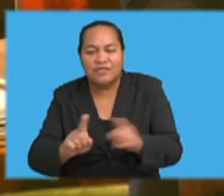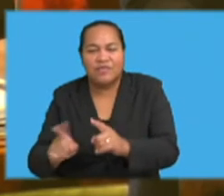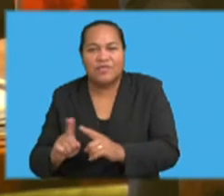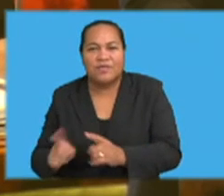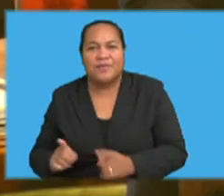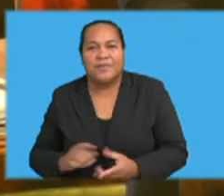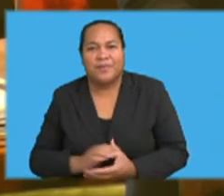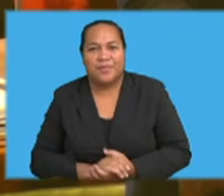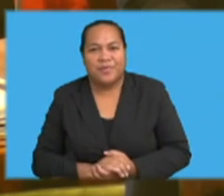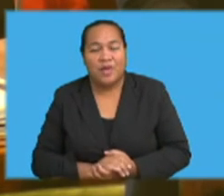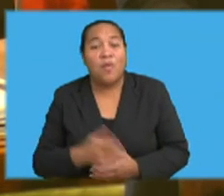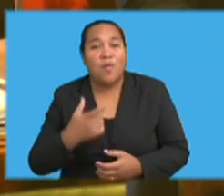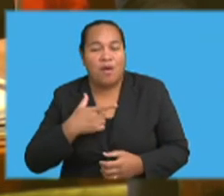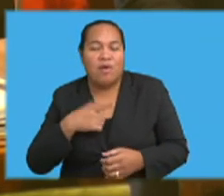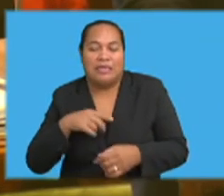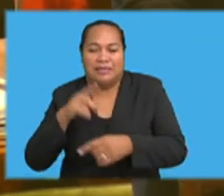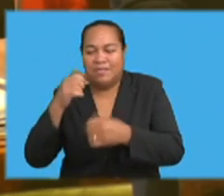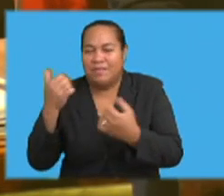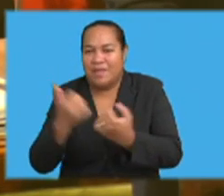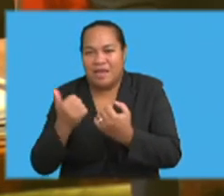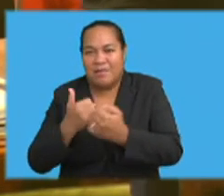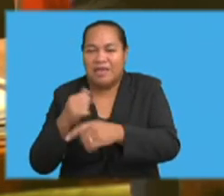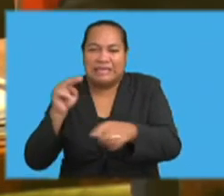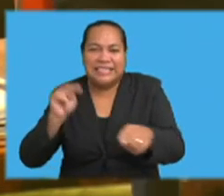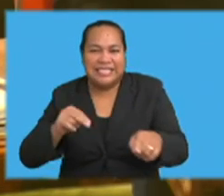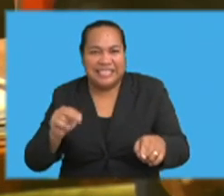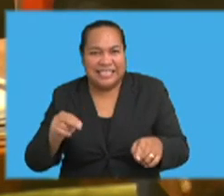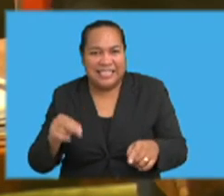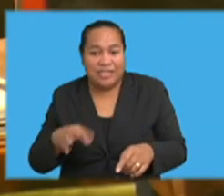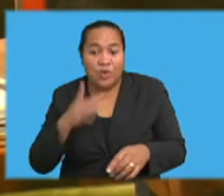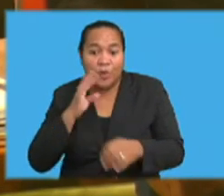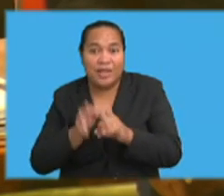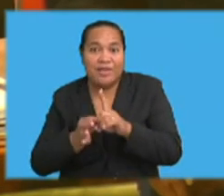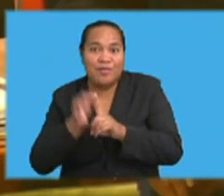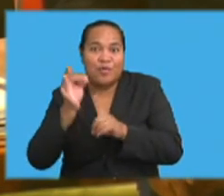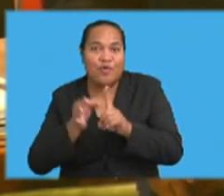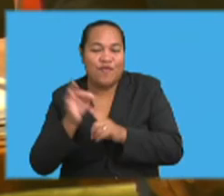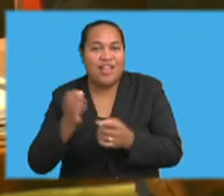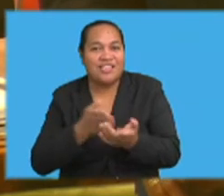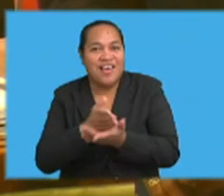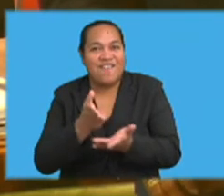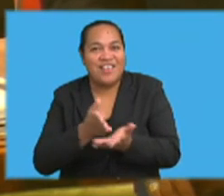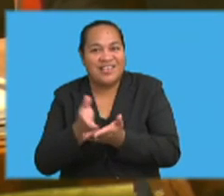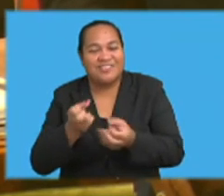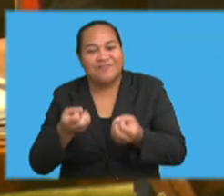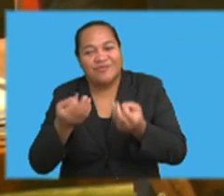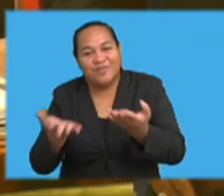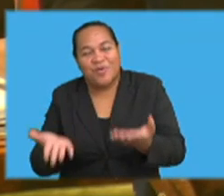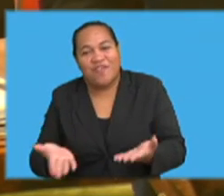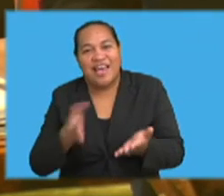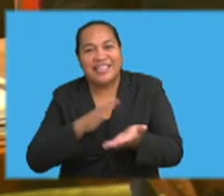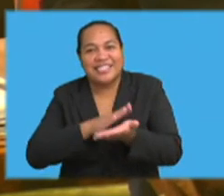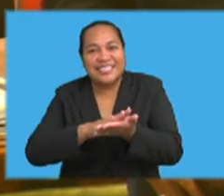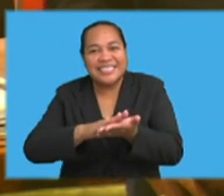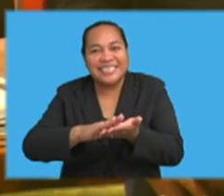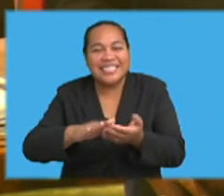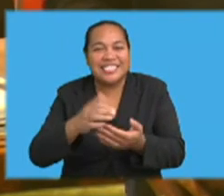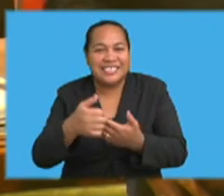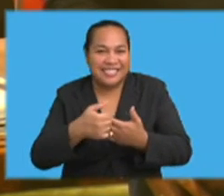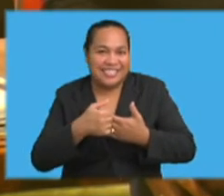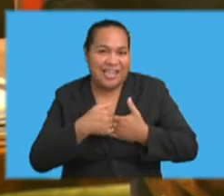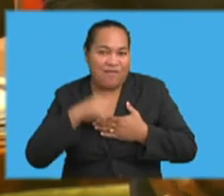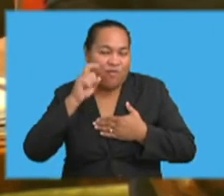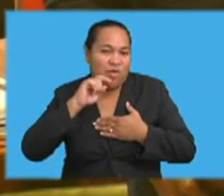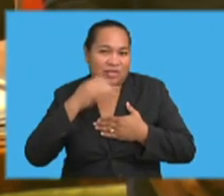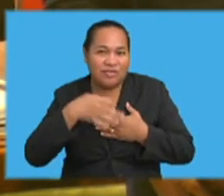is due to the high demand. And once the drill rigs are purchased, it will improve the service delivery of providing safe, clean and sustainable groundwater,